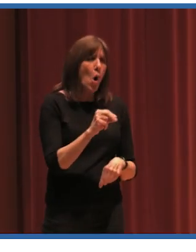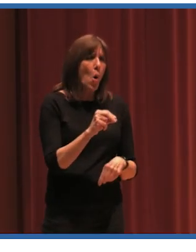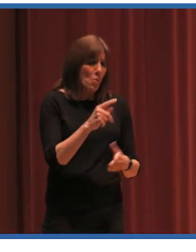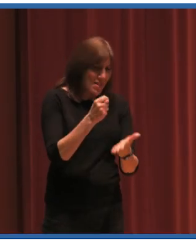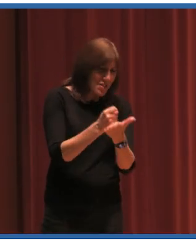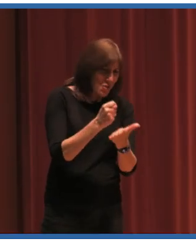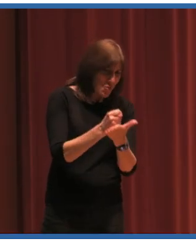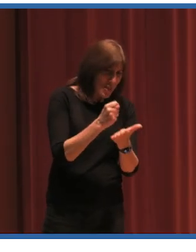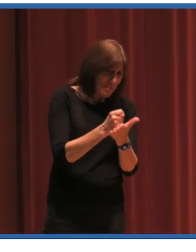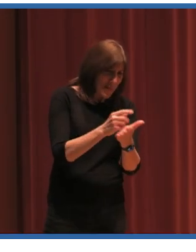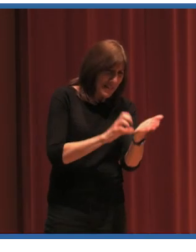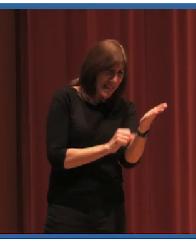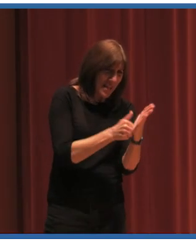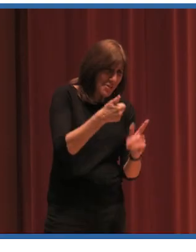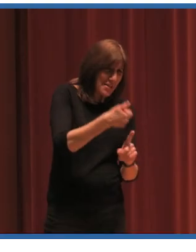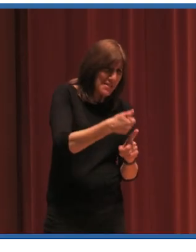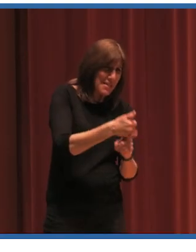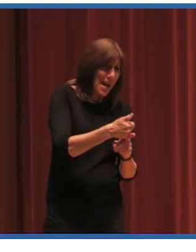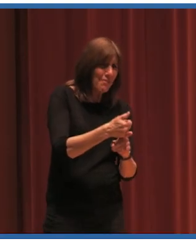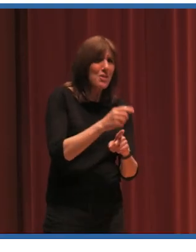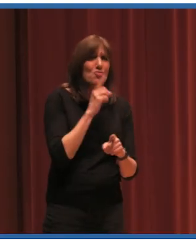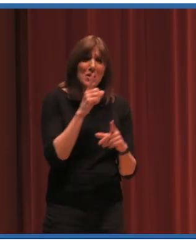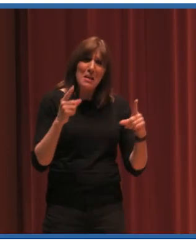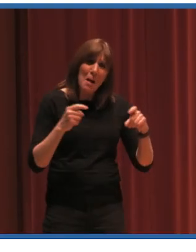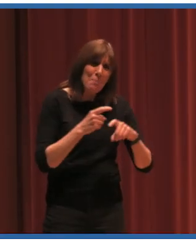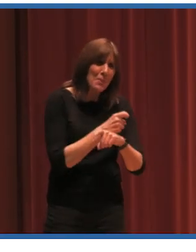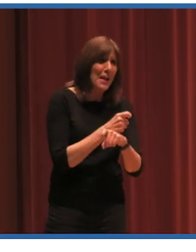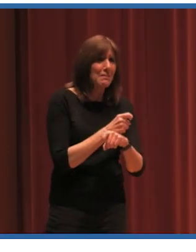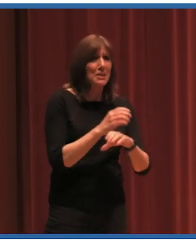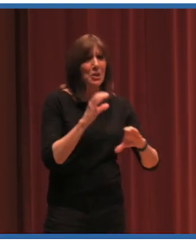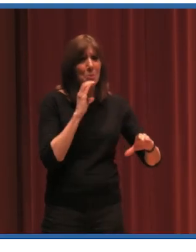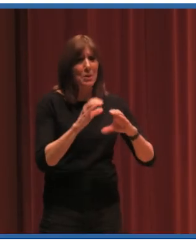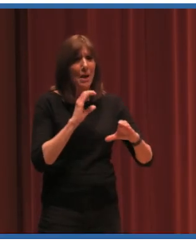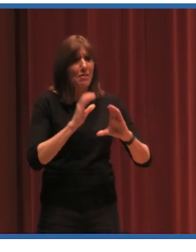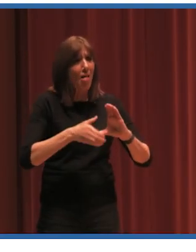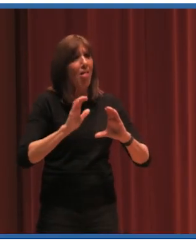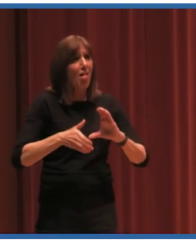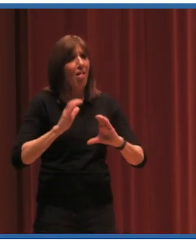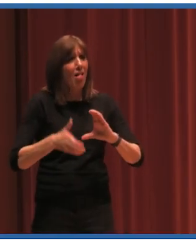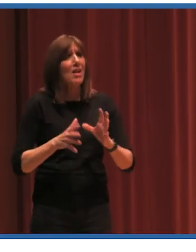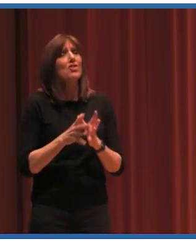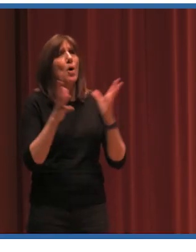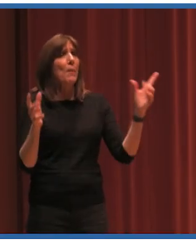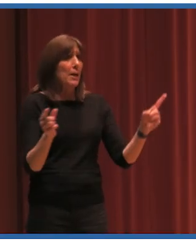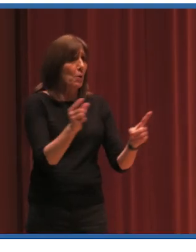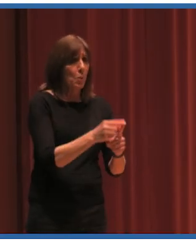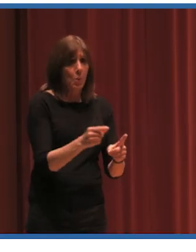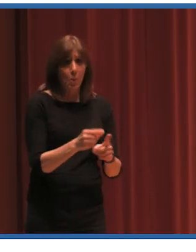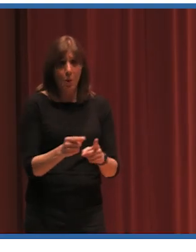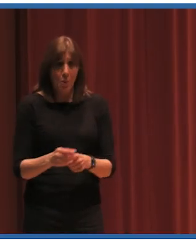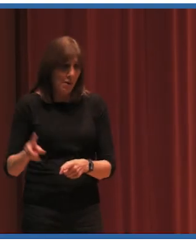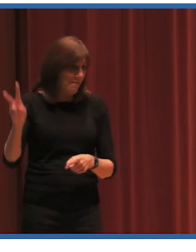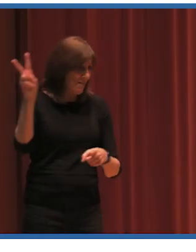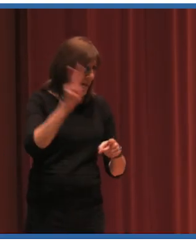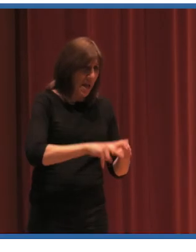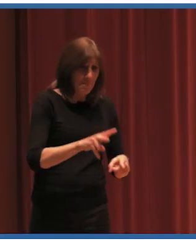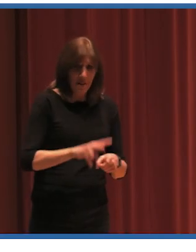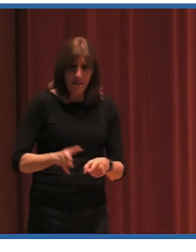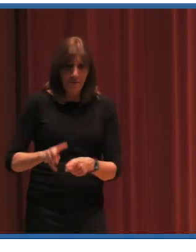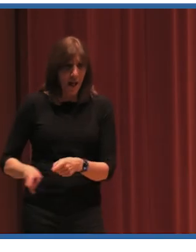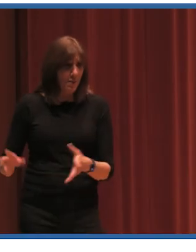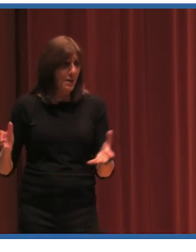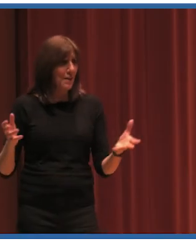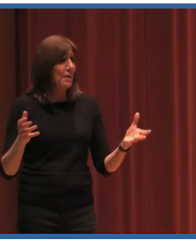treatment of cancer is very complex, and so much jargon. And